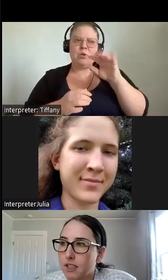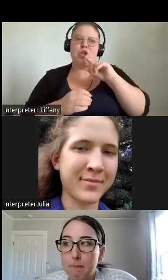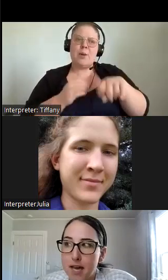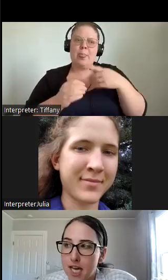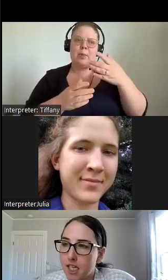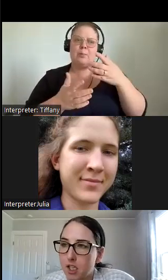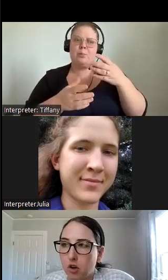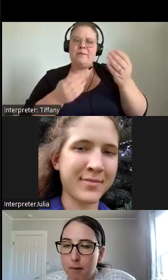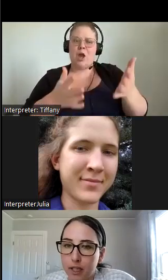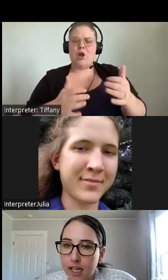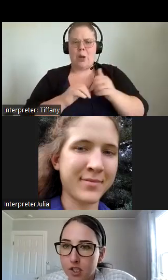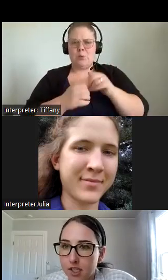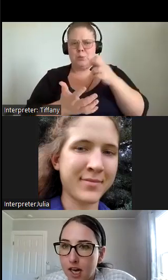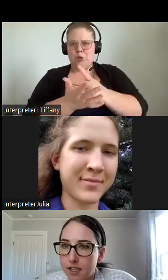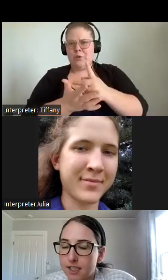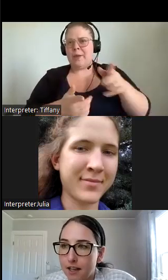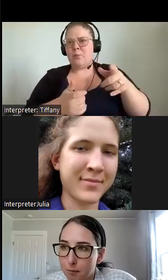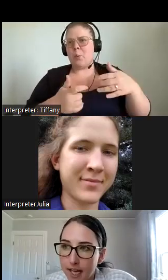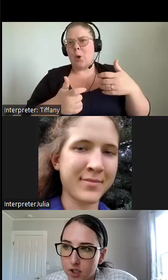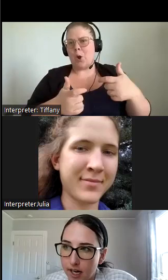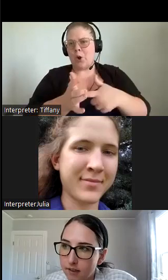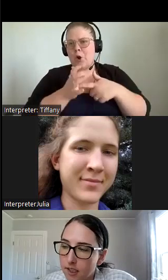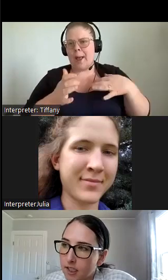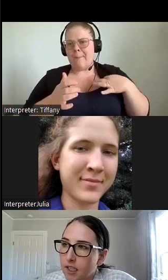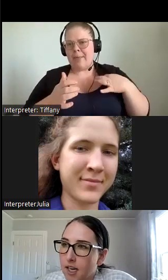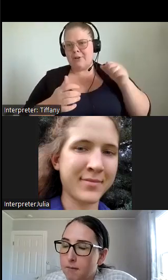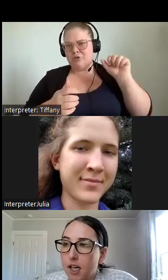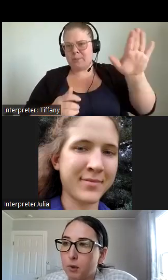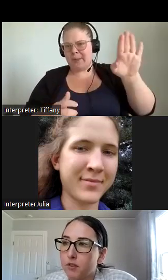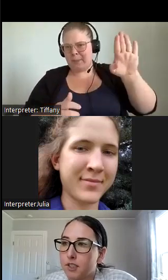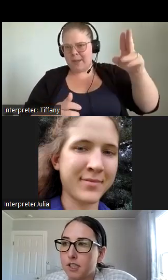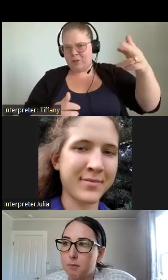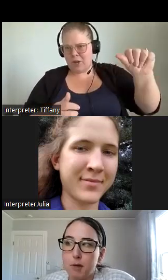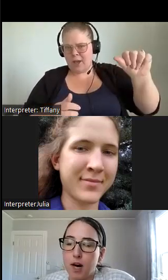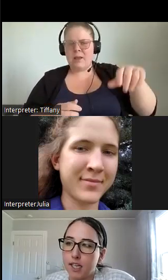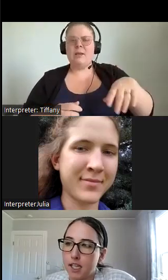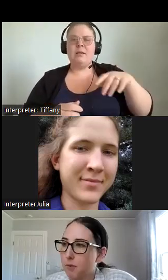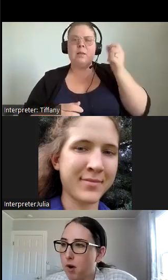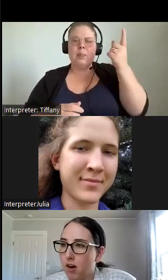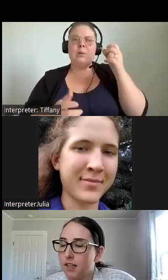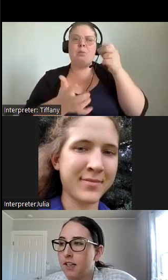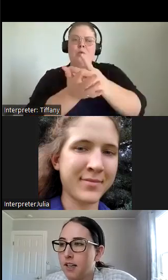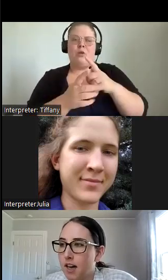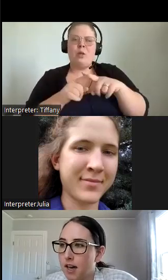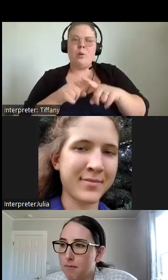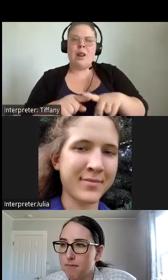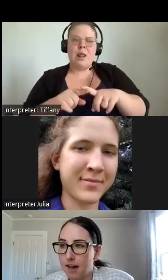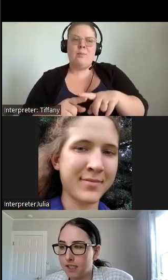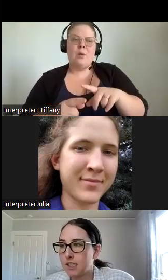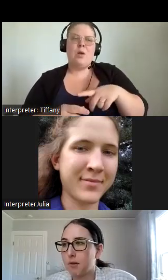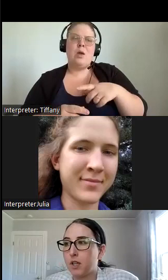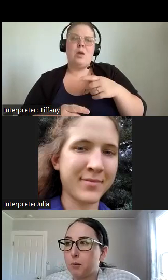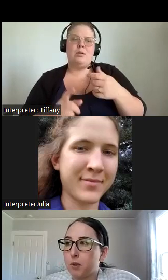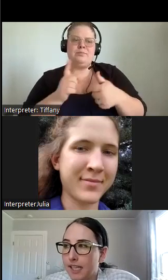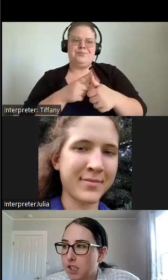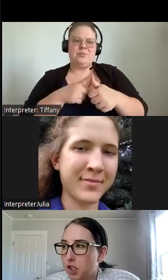they will submit an initial application to us at the BHA. That approval is going to be predicated upon